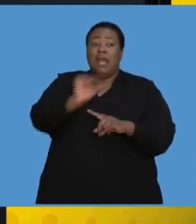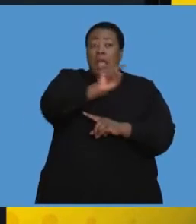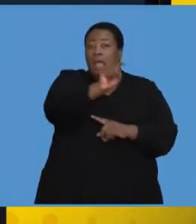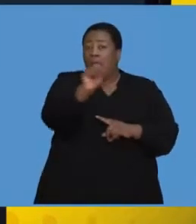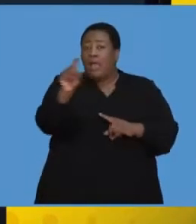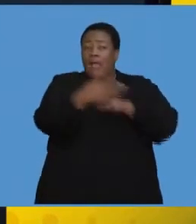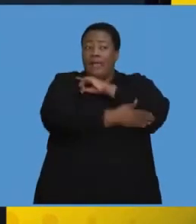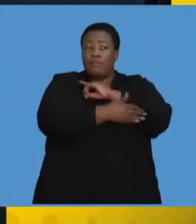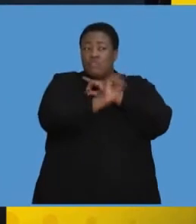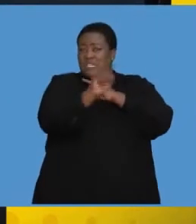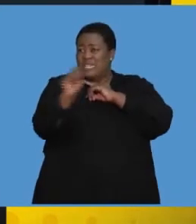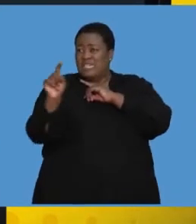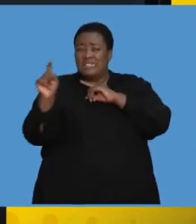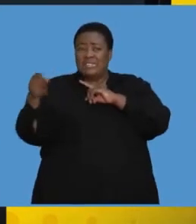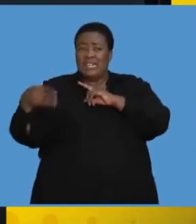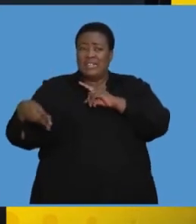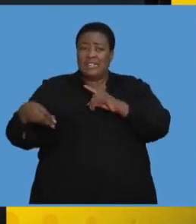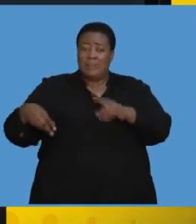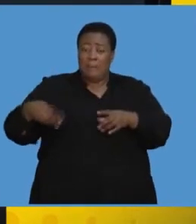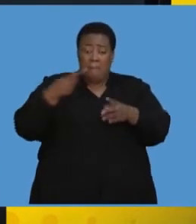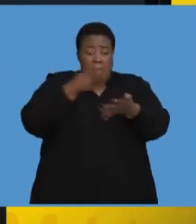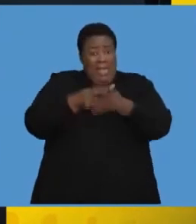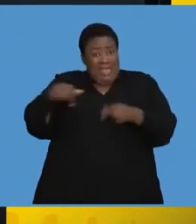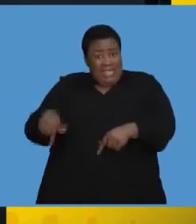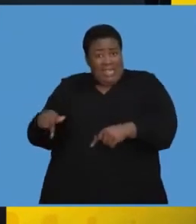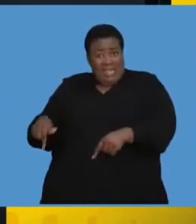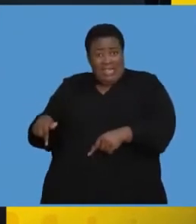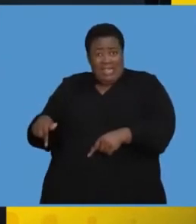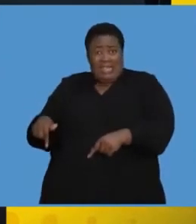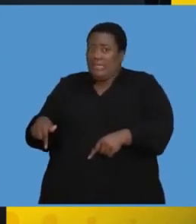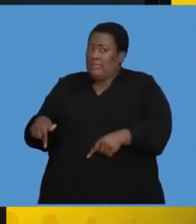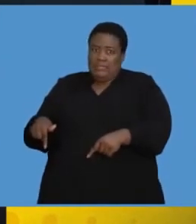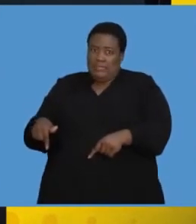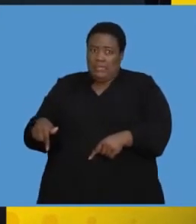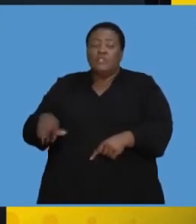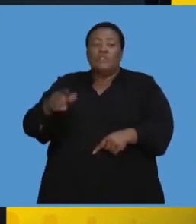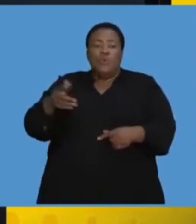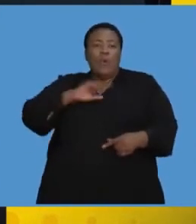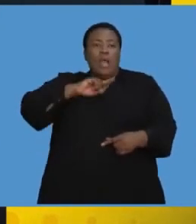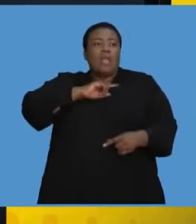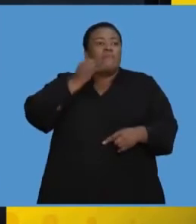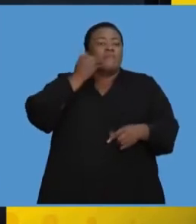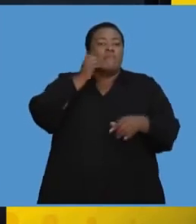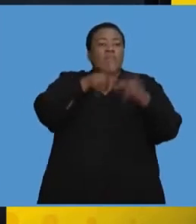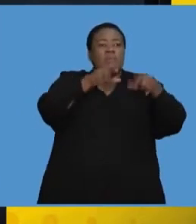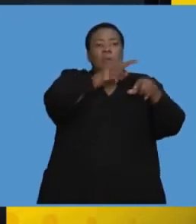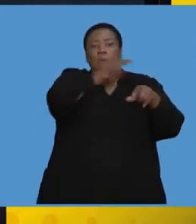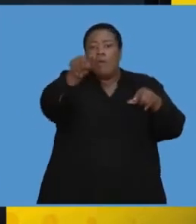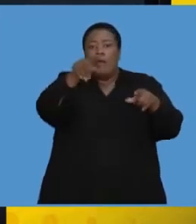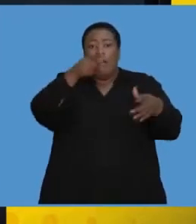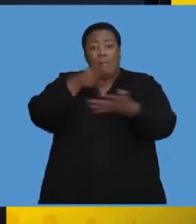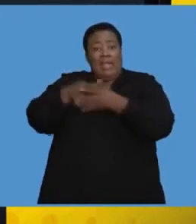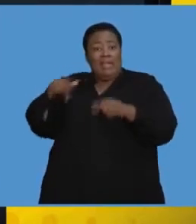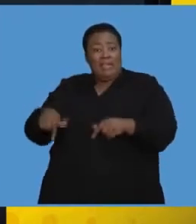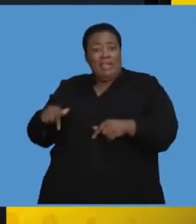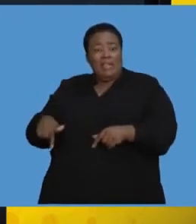however, this will make our exports to other countries more expensive, as now people buying our goods are going to require more of their